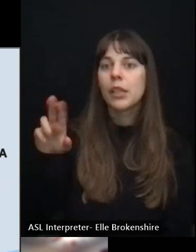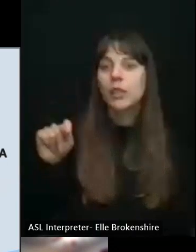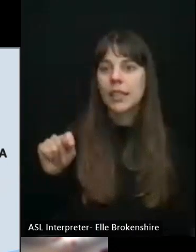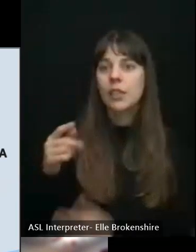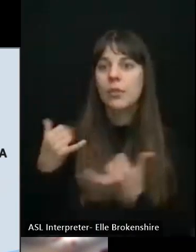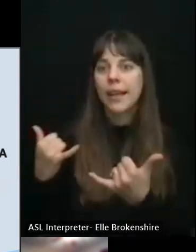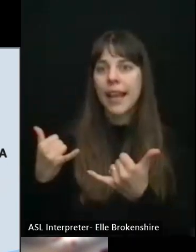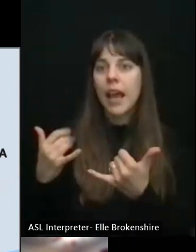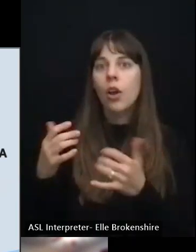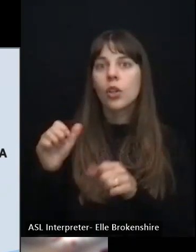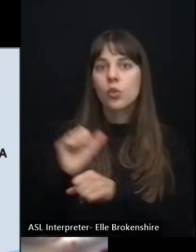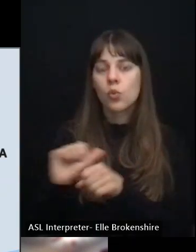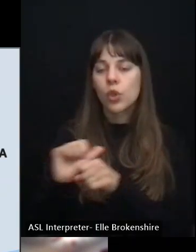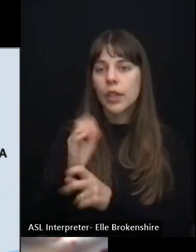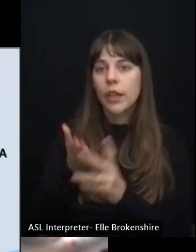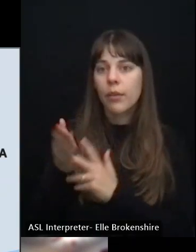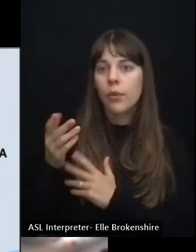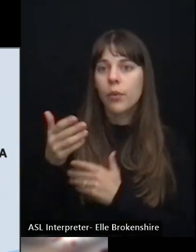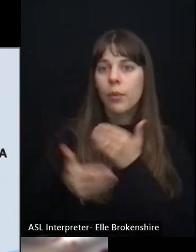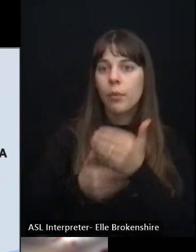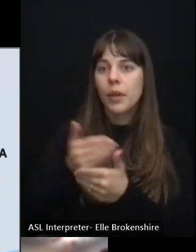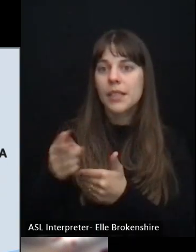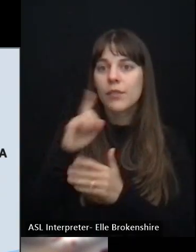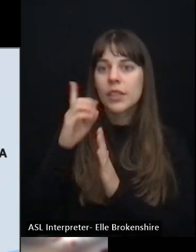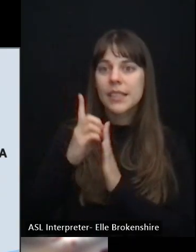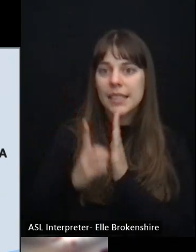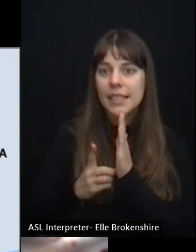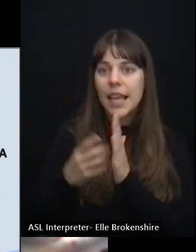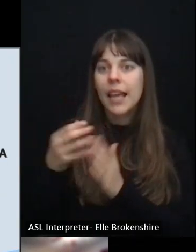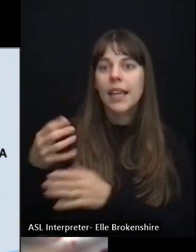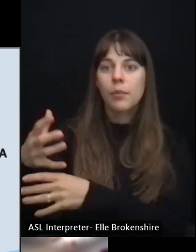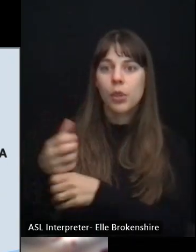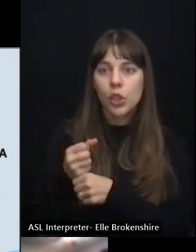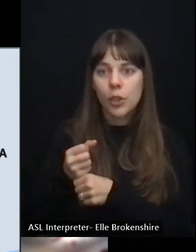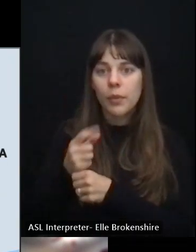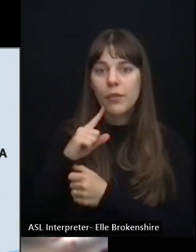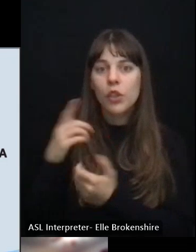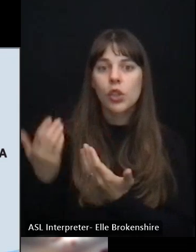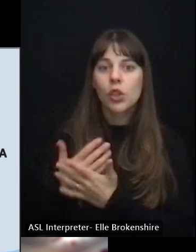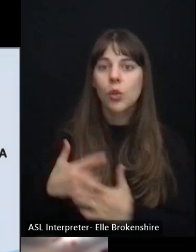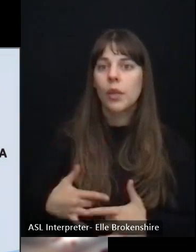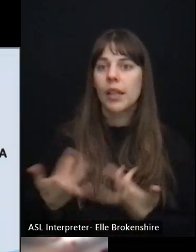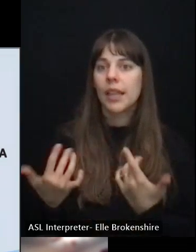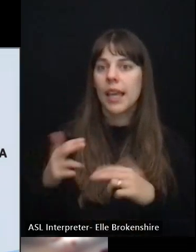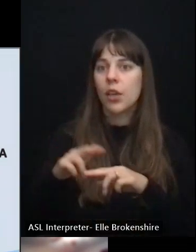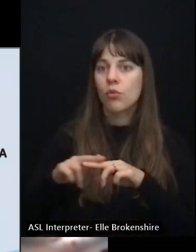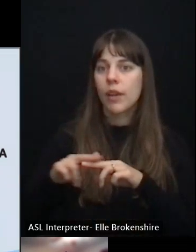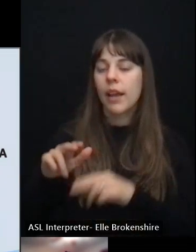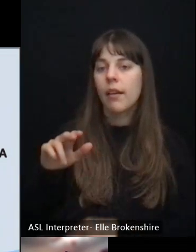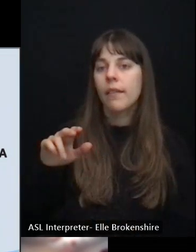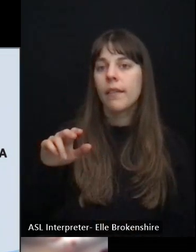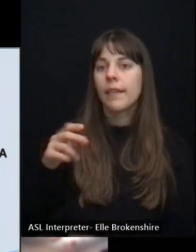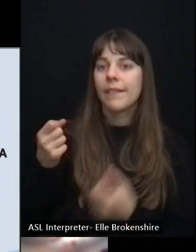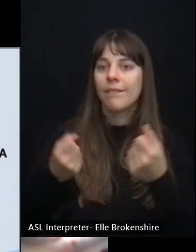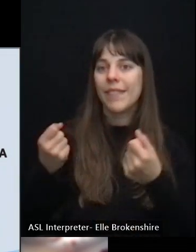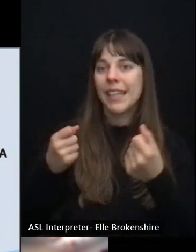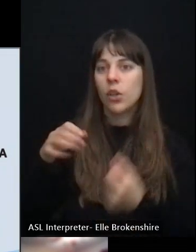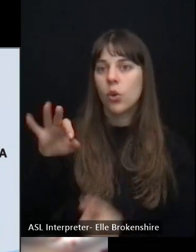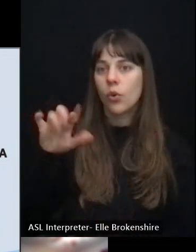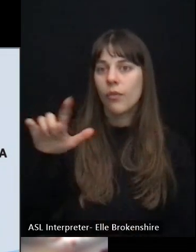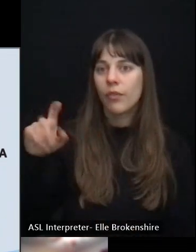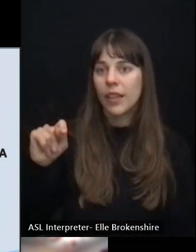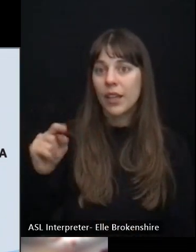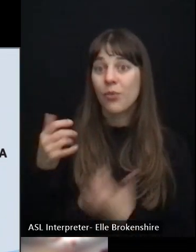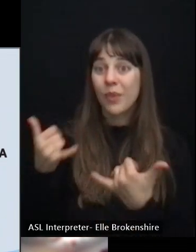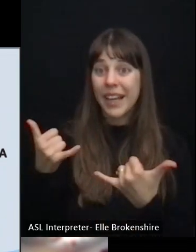process for the design and procurement of a new light rail vehicle fleet. The existing fleet is about 40 years